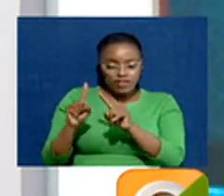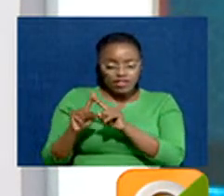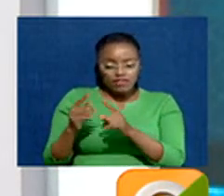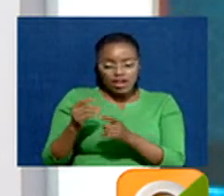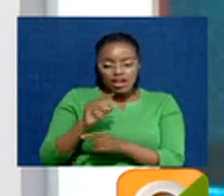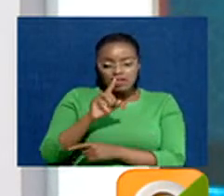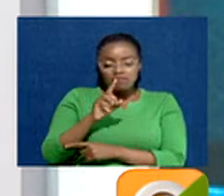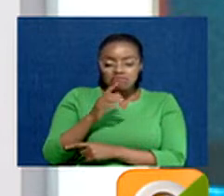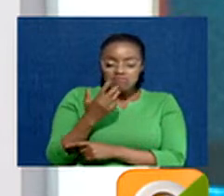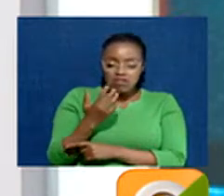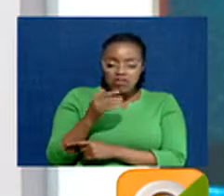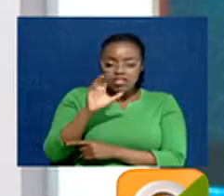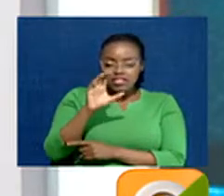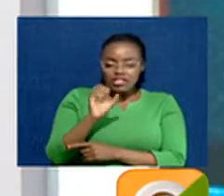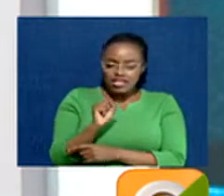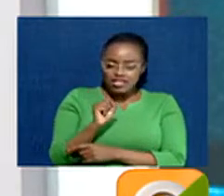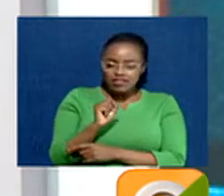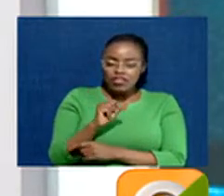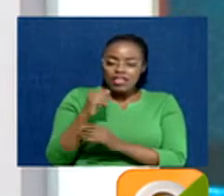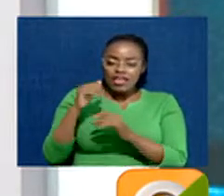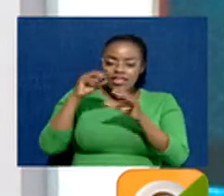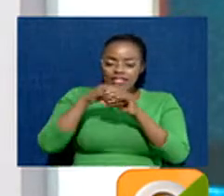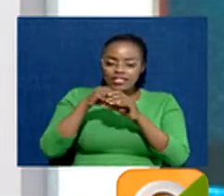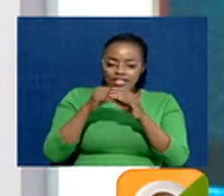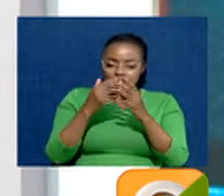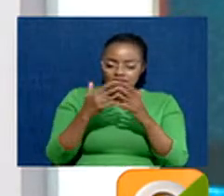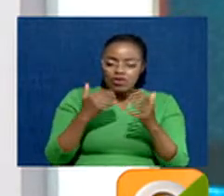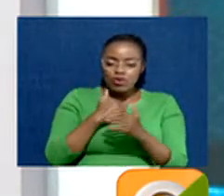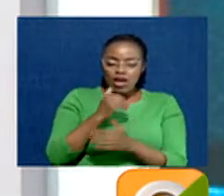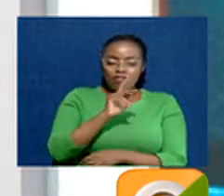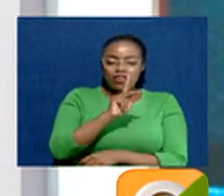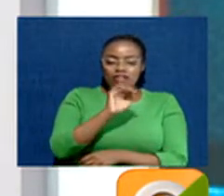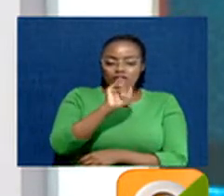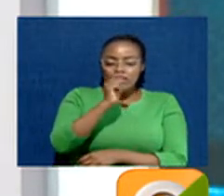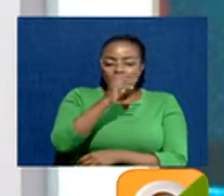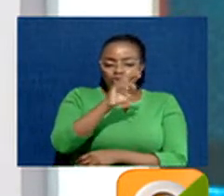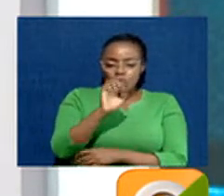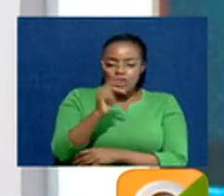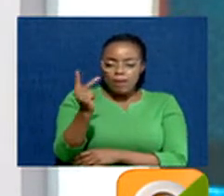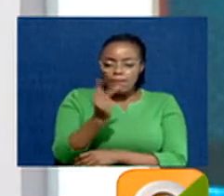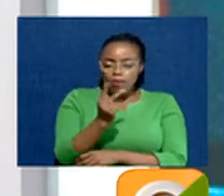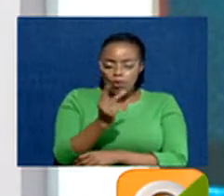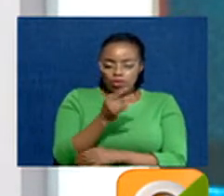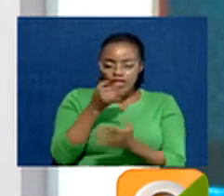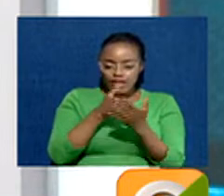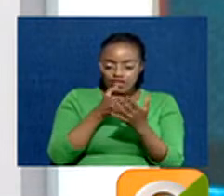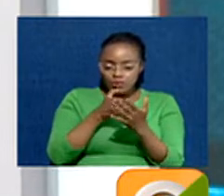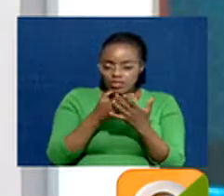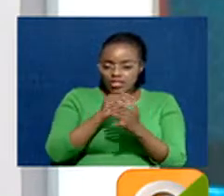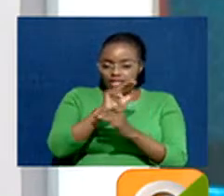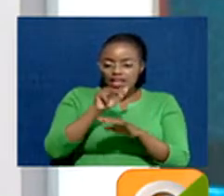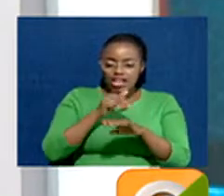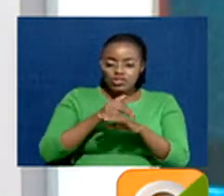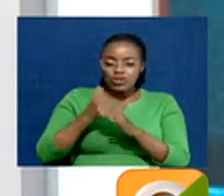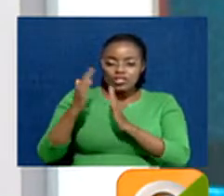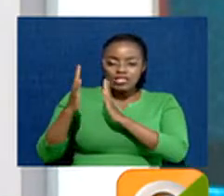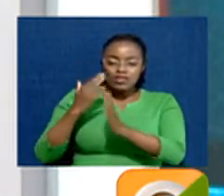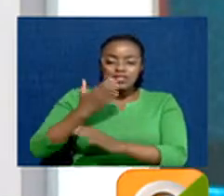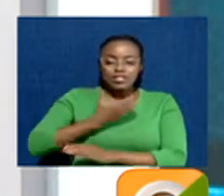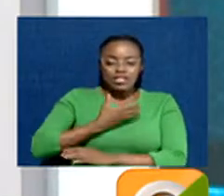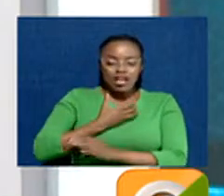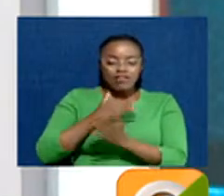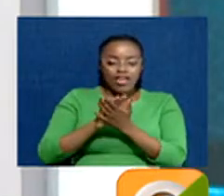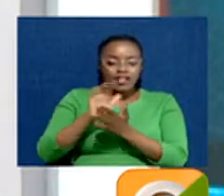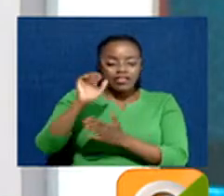have the cabinet secretary of interior affairs, that is Professor Kithure Kindiki, they both also sit in the National Security Council. Yeah. So does the